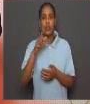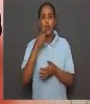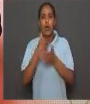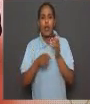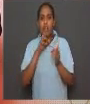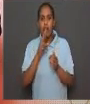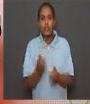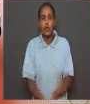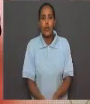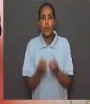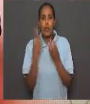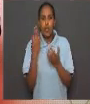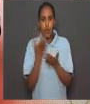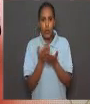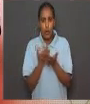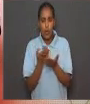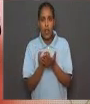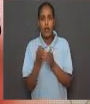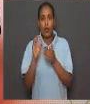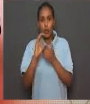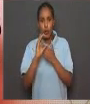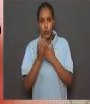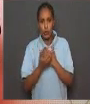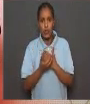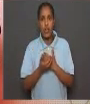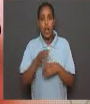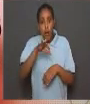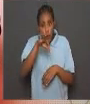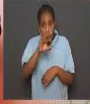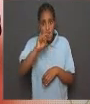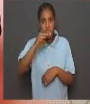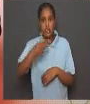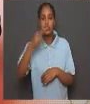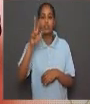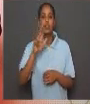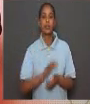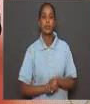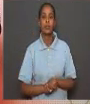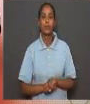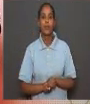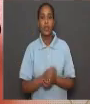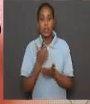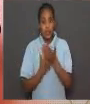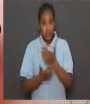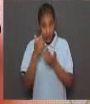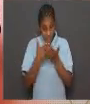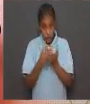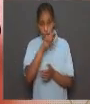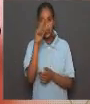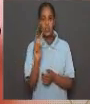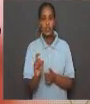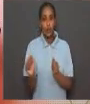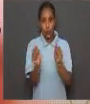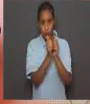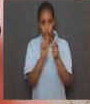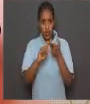are the most economical conditions for acquiring ammonia? Discuss these questions